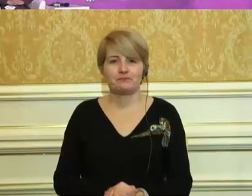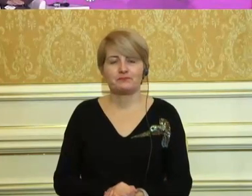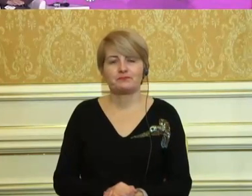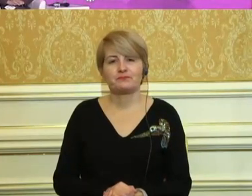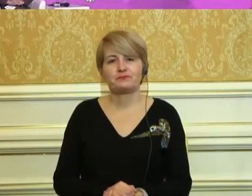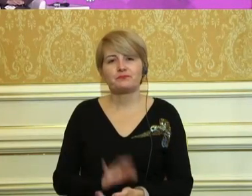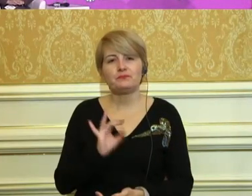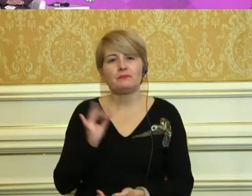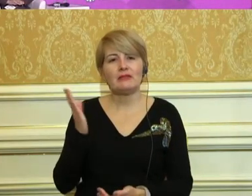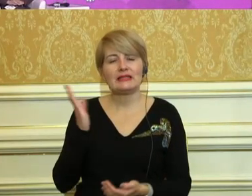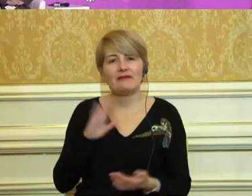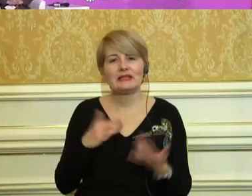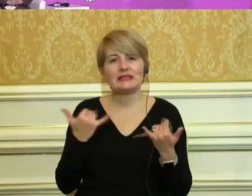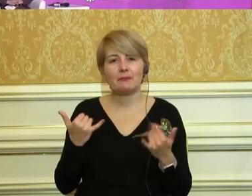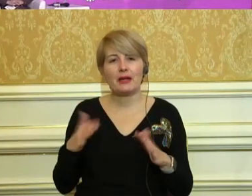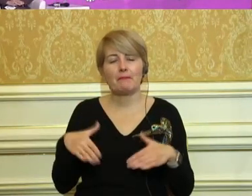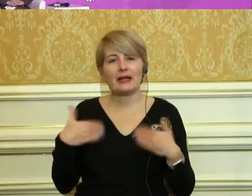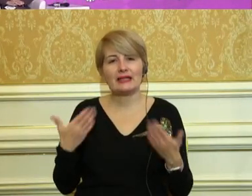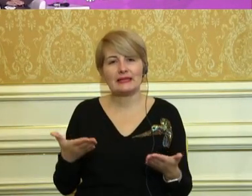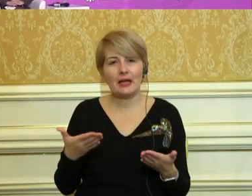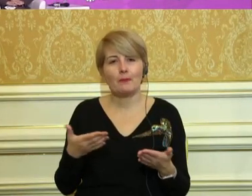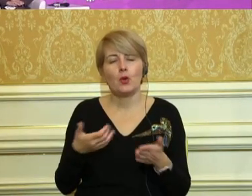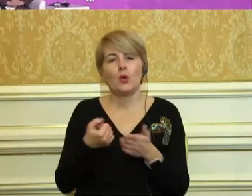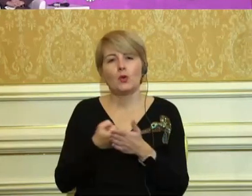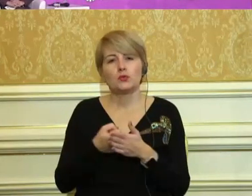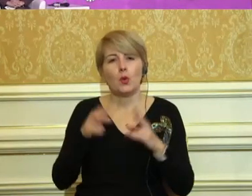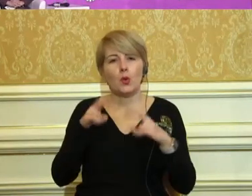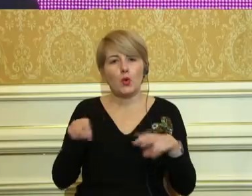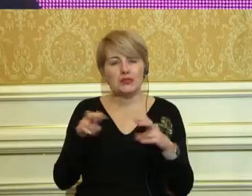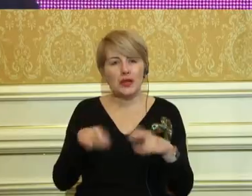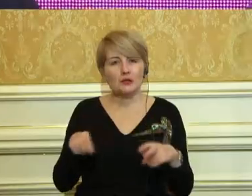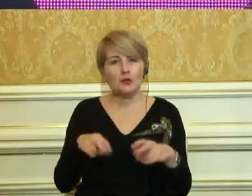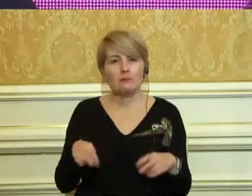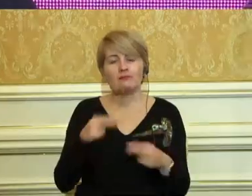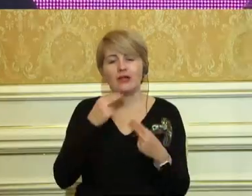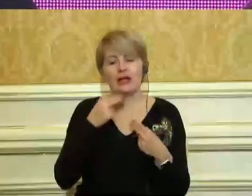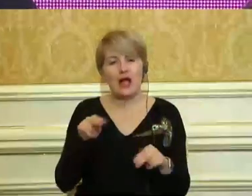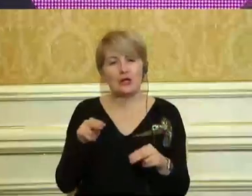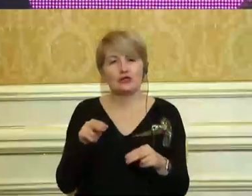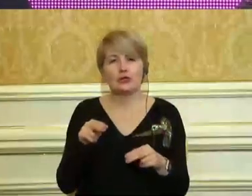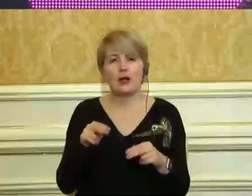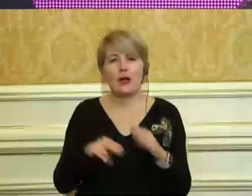support you and agree with you. So, well, let's talk about the idea of